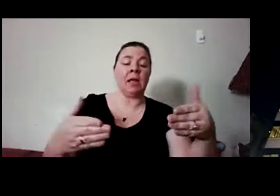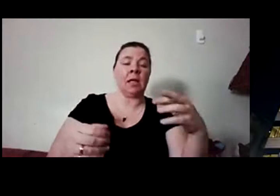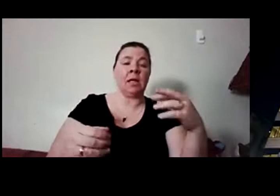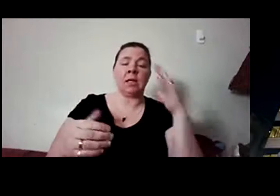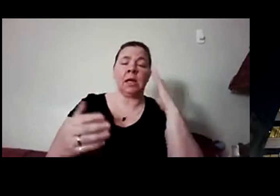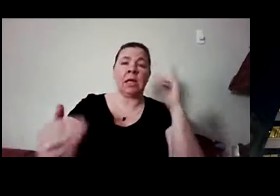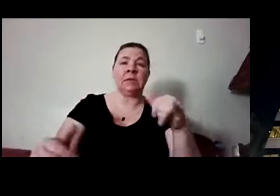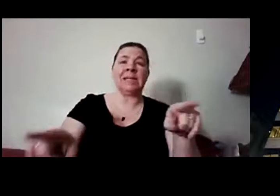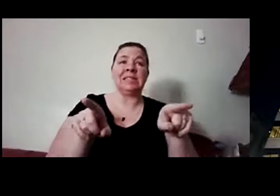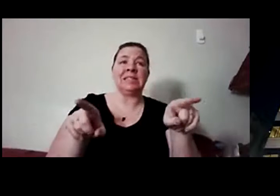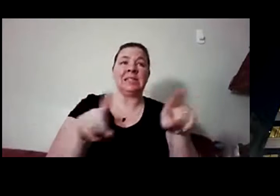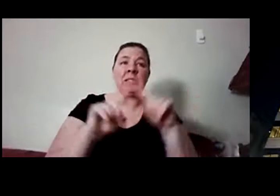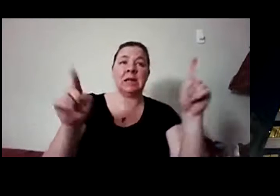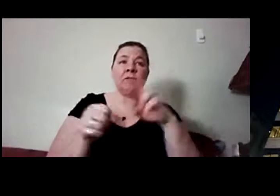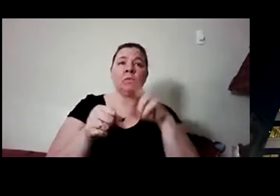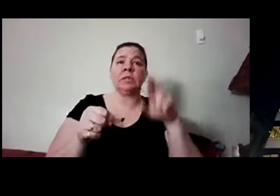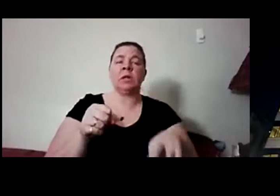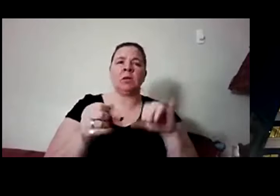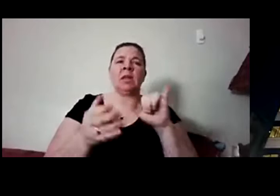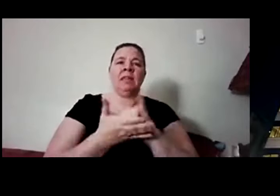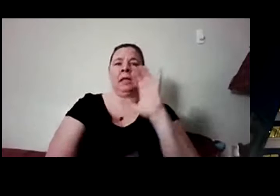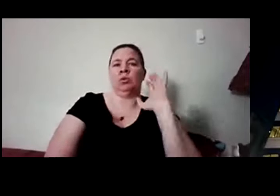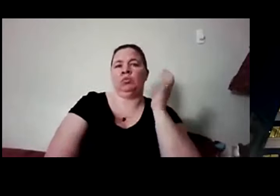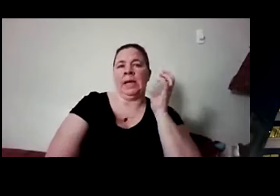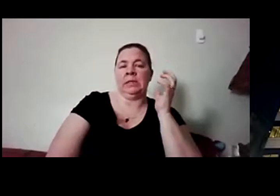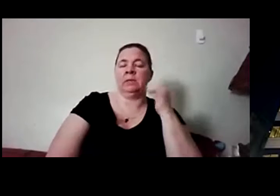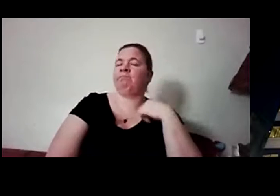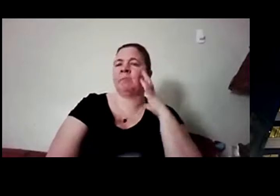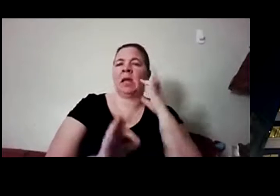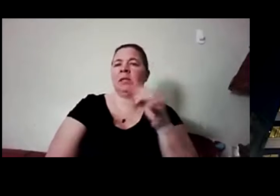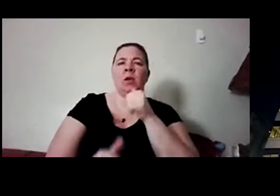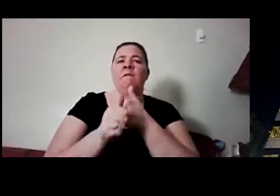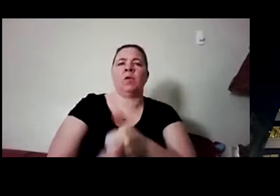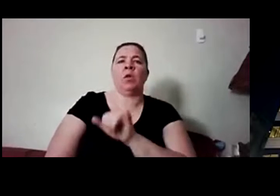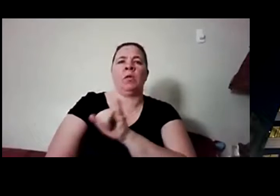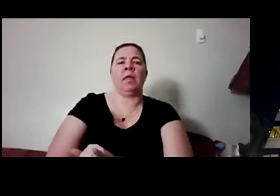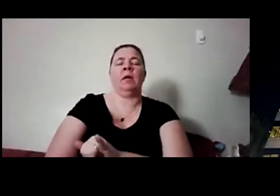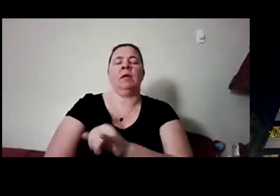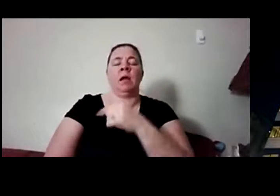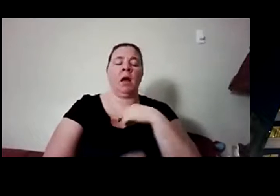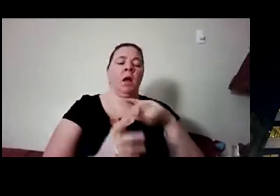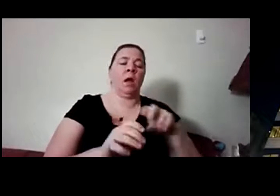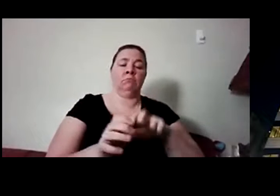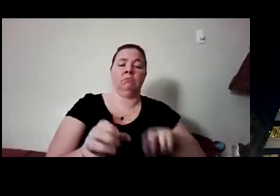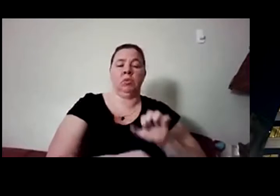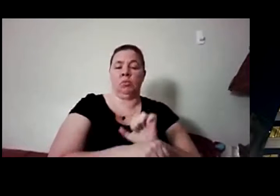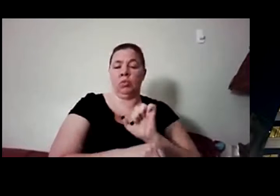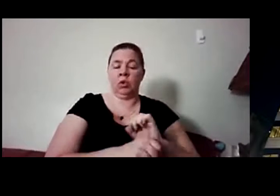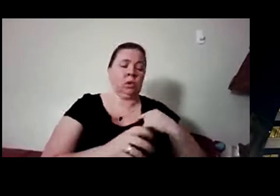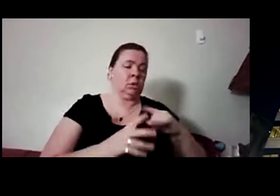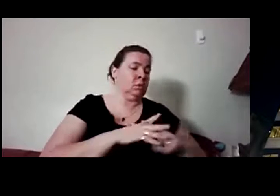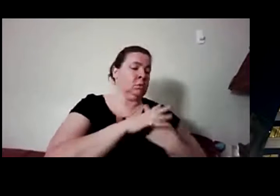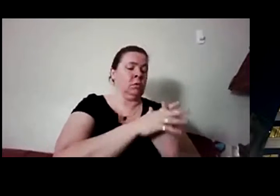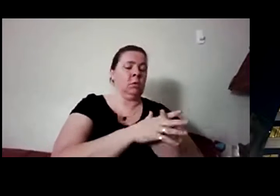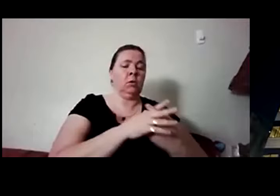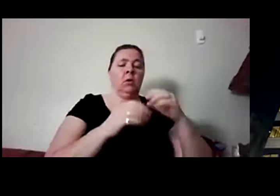that and I decided not to be insane. So I stopped working and I got myself an office in Maryland. About